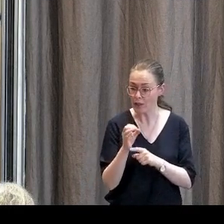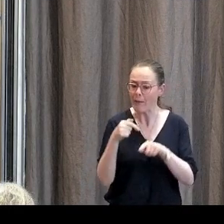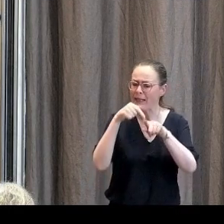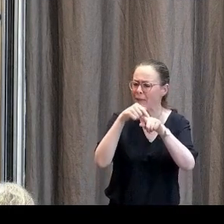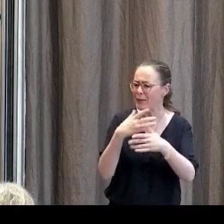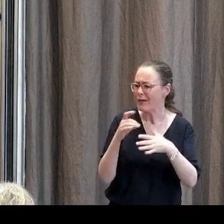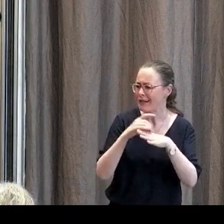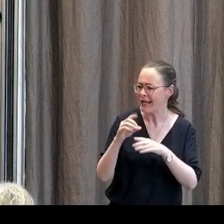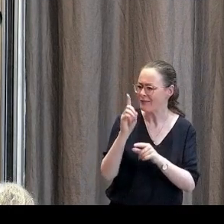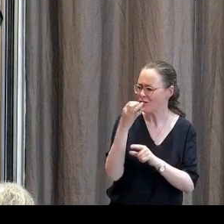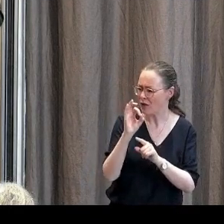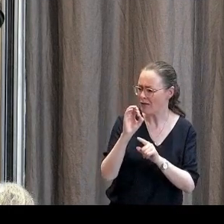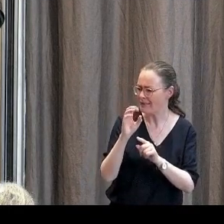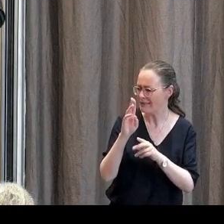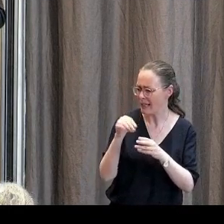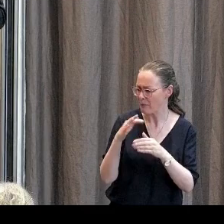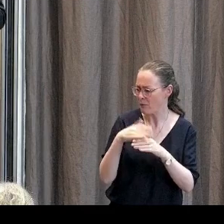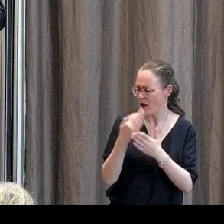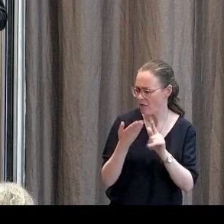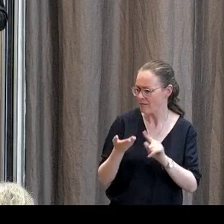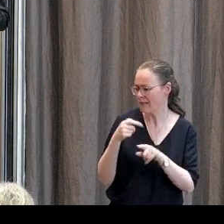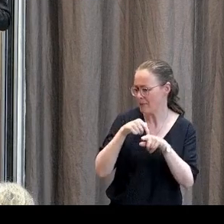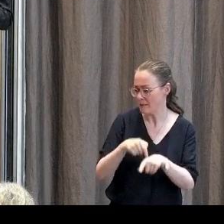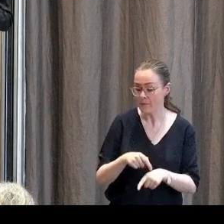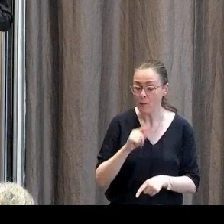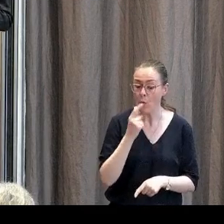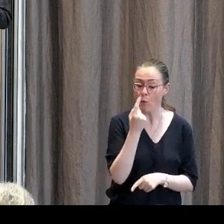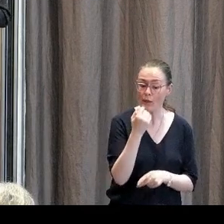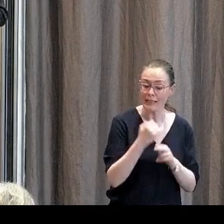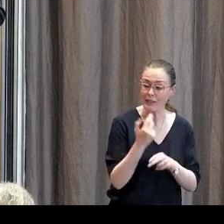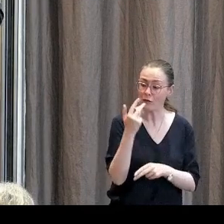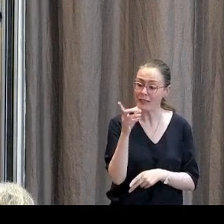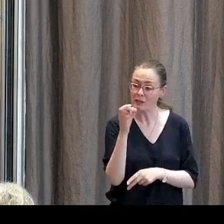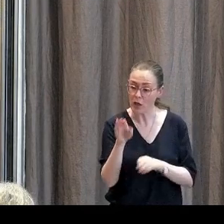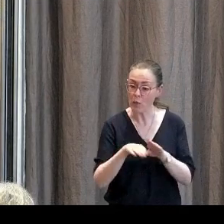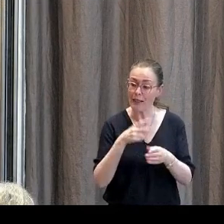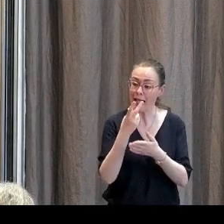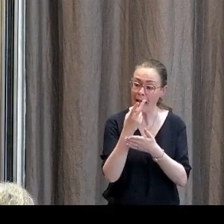even higher. And about 1 in 3 dogs with epilepsy